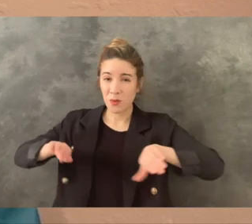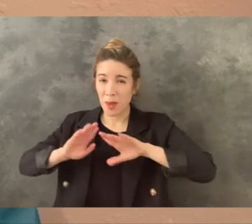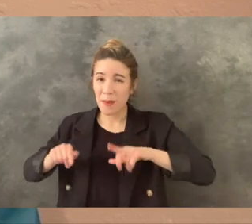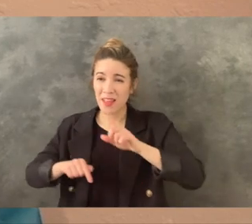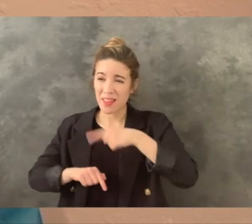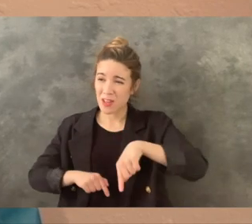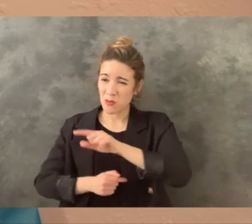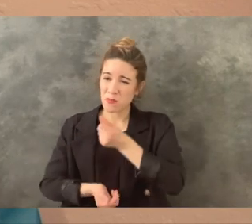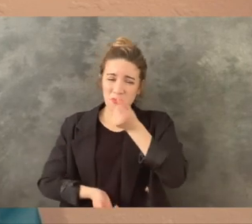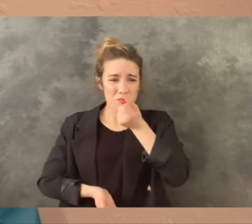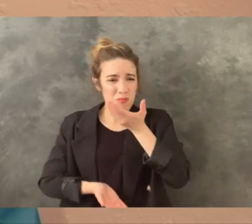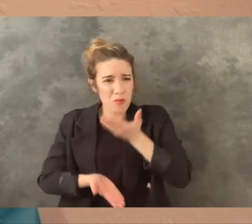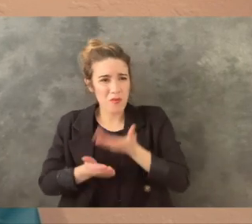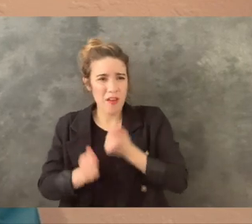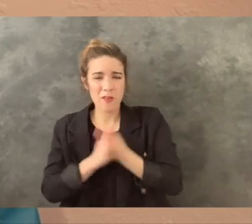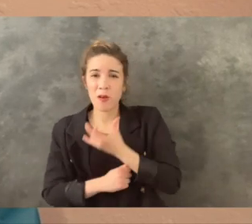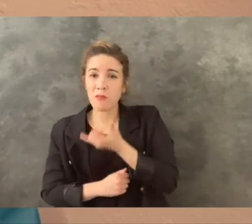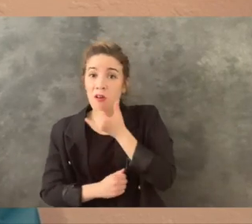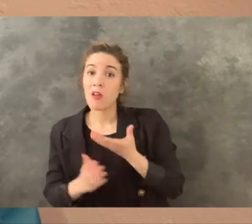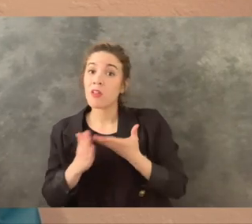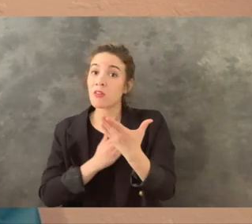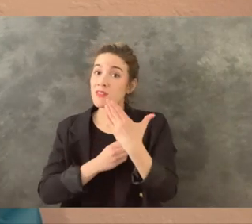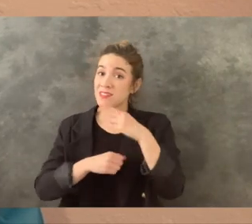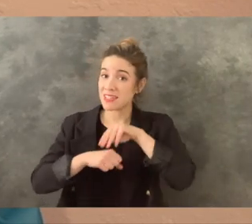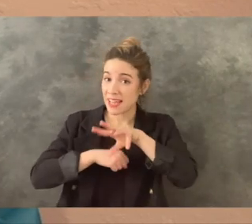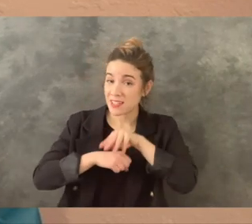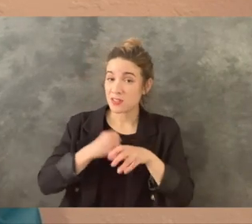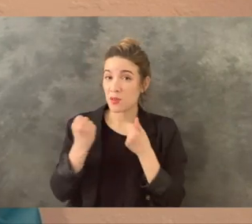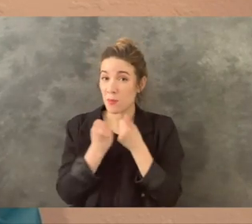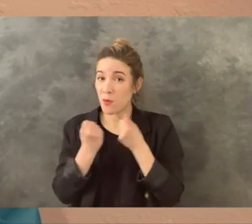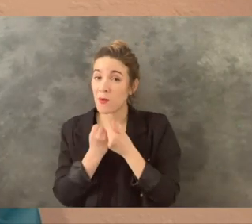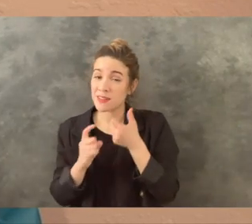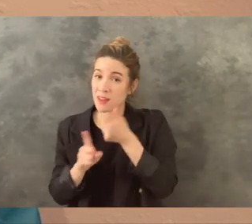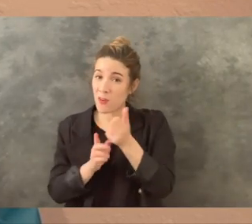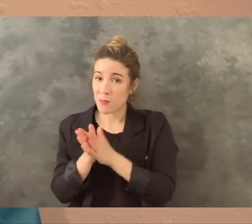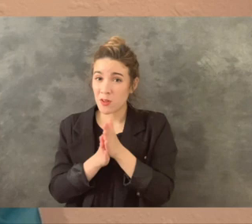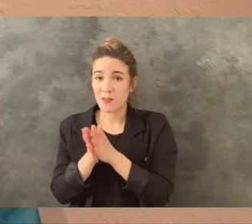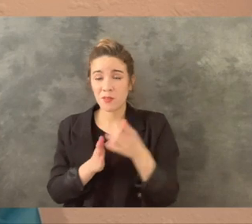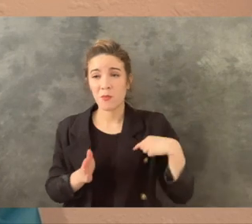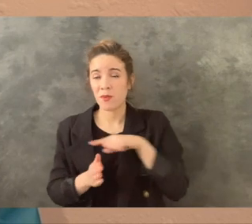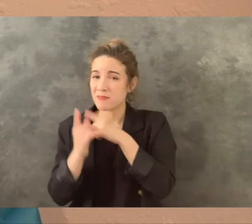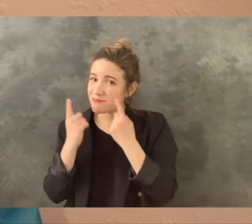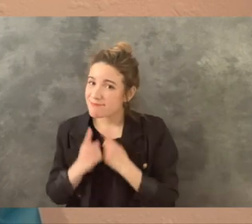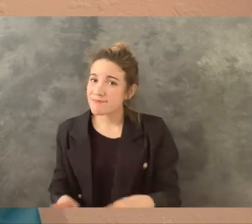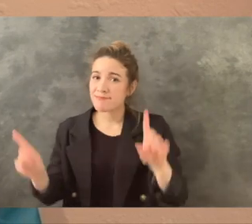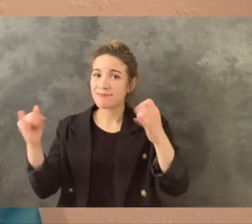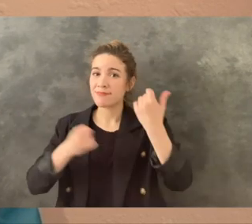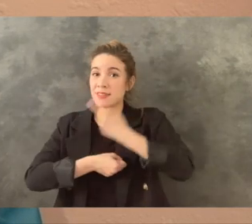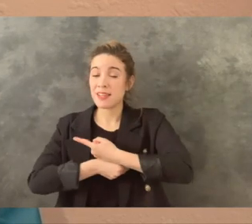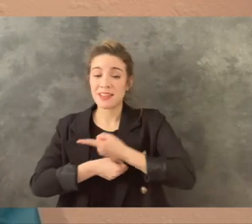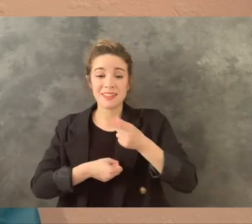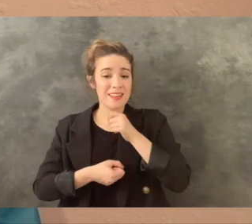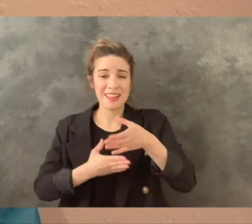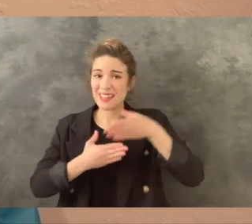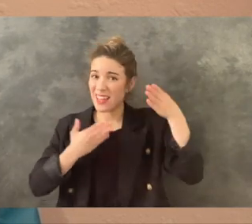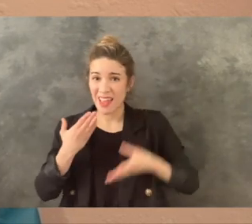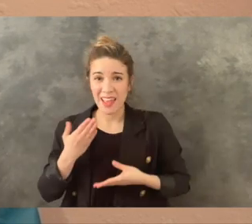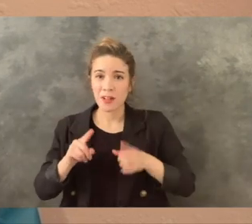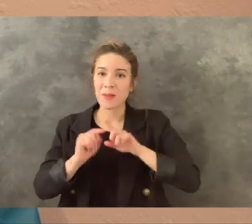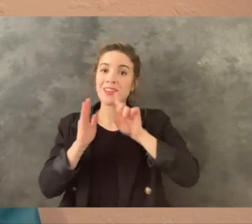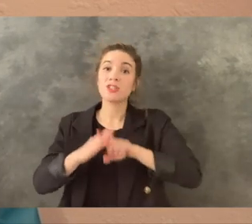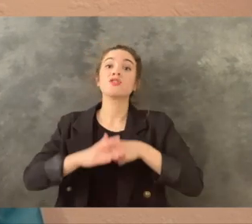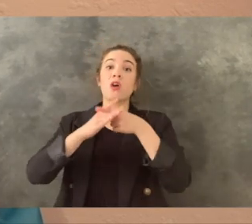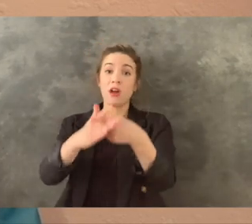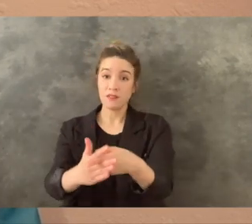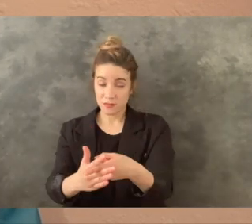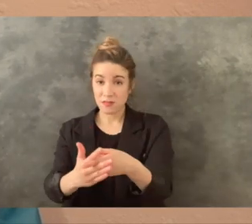wrong. Through guidance, support, and self-motivation, we have all earned to be where we are today. This isn't the end of a journey, but rather the